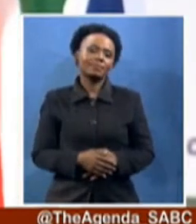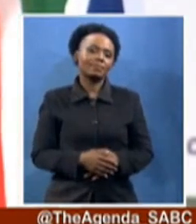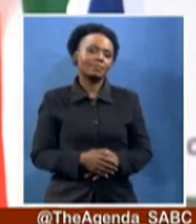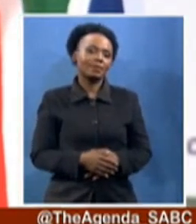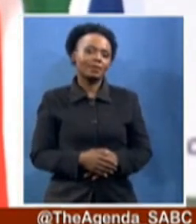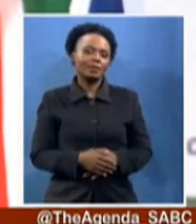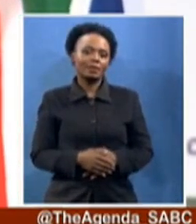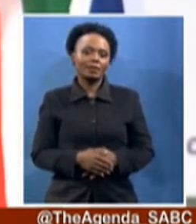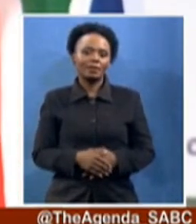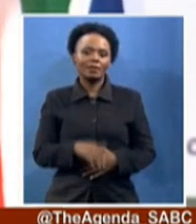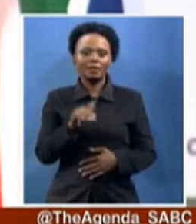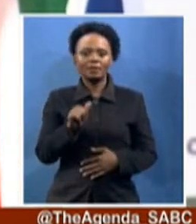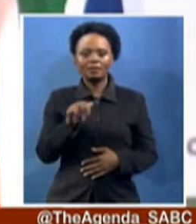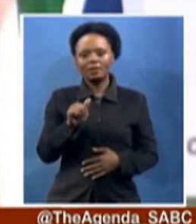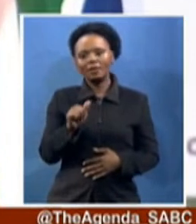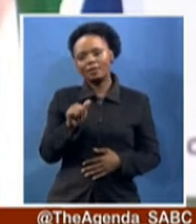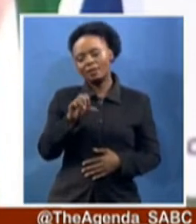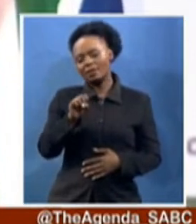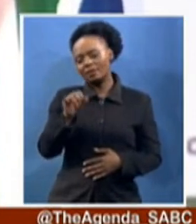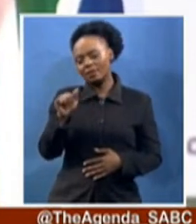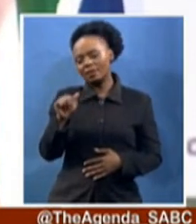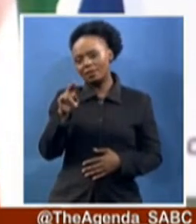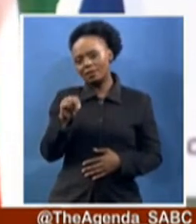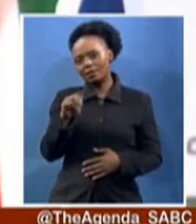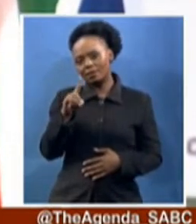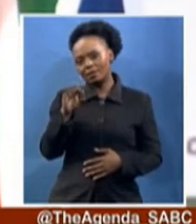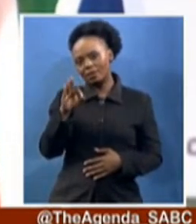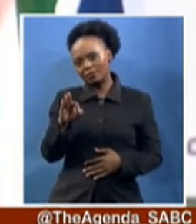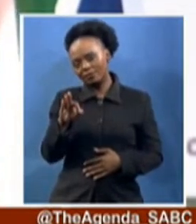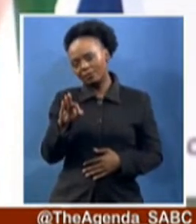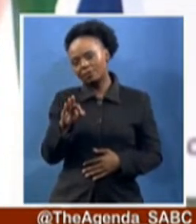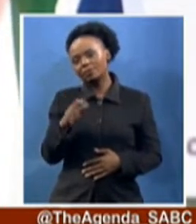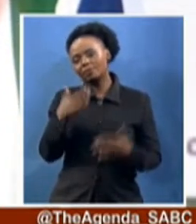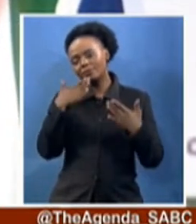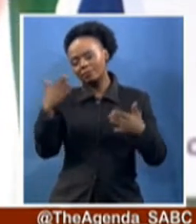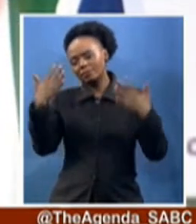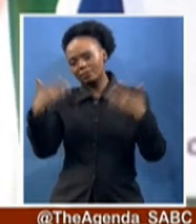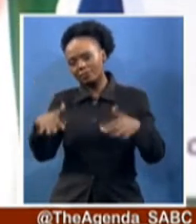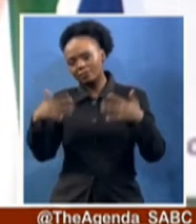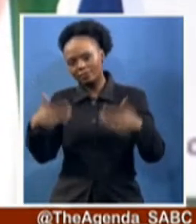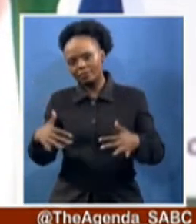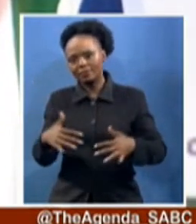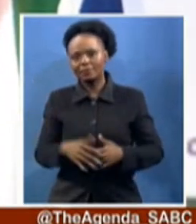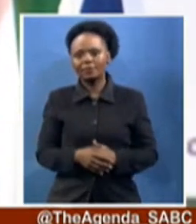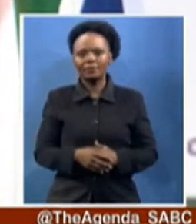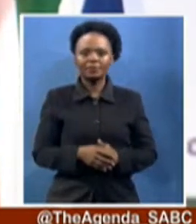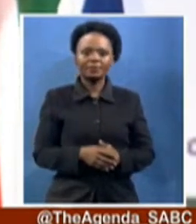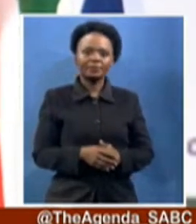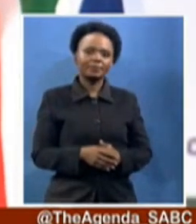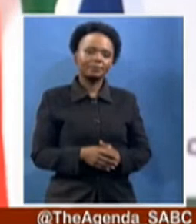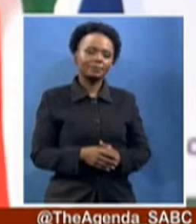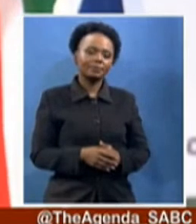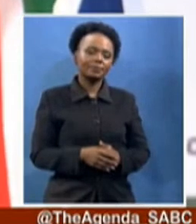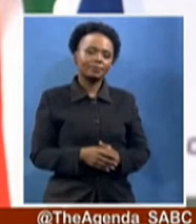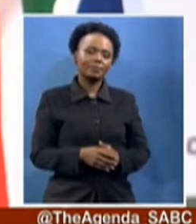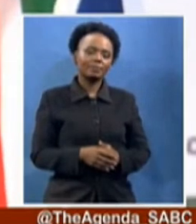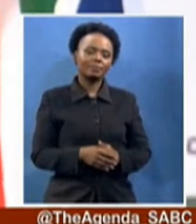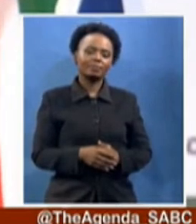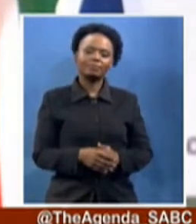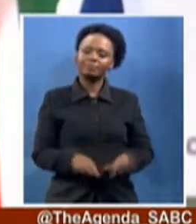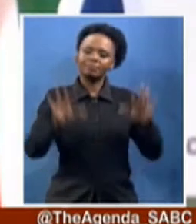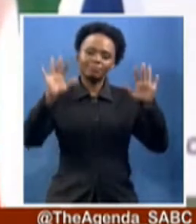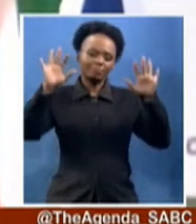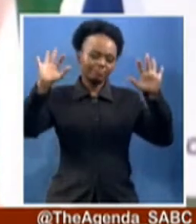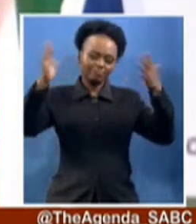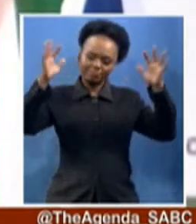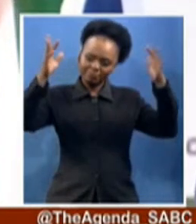and I would want us just to give them a round of applause. Our